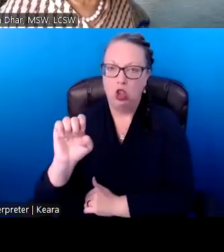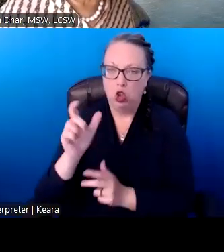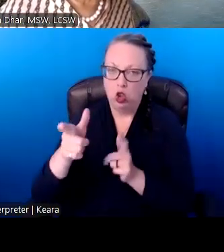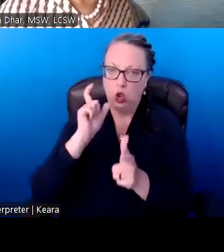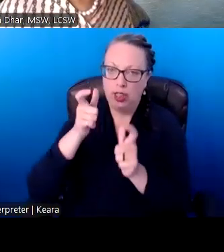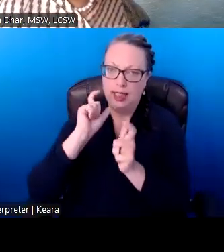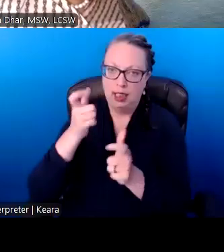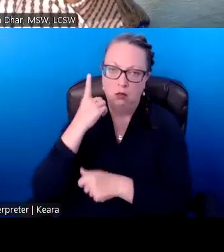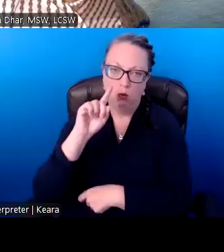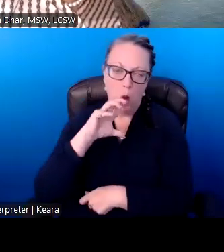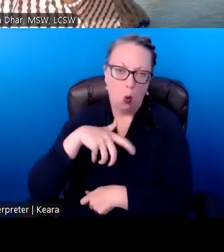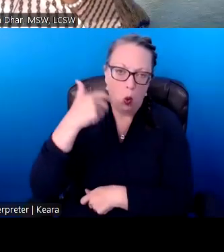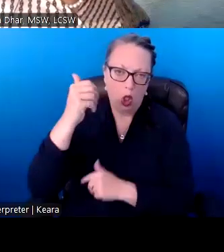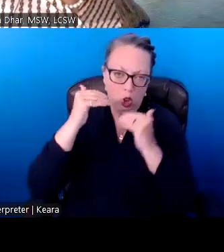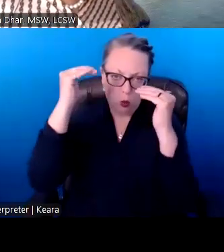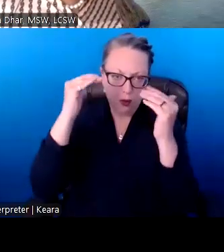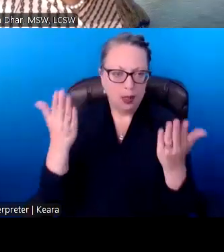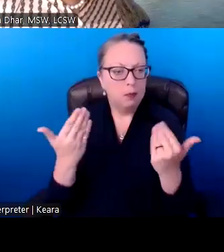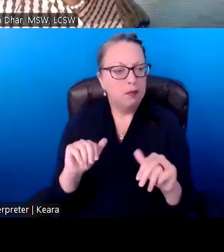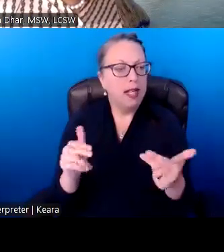adults. Next slide,